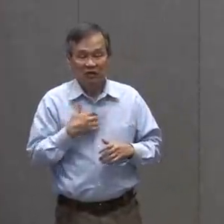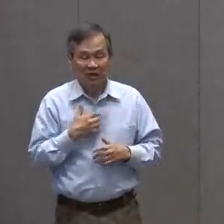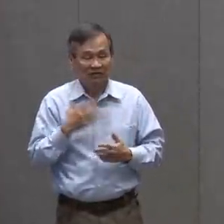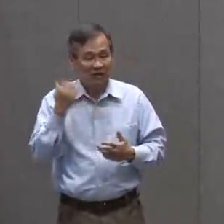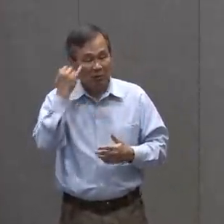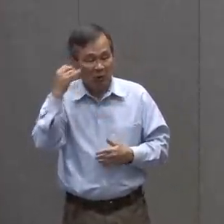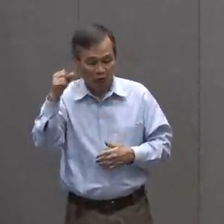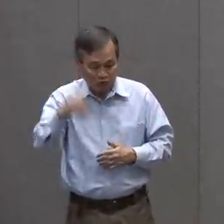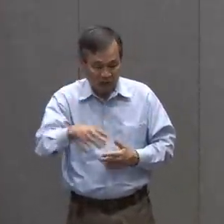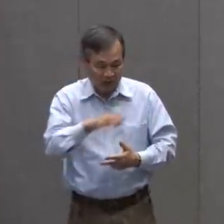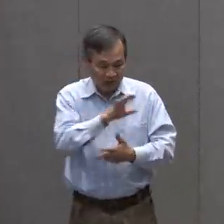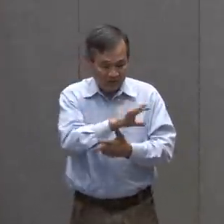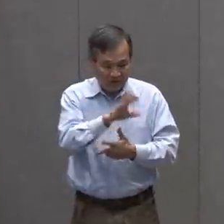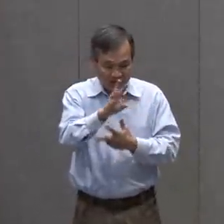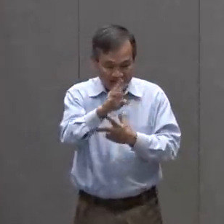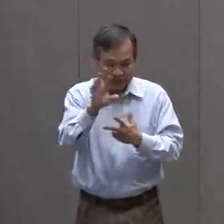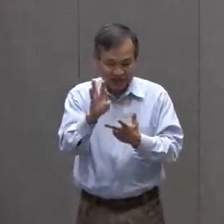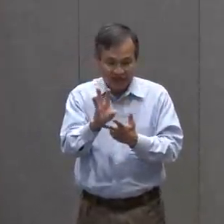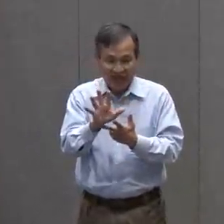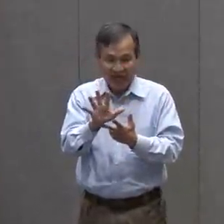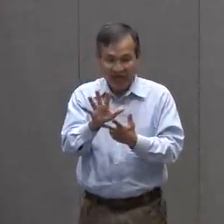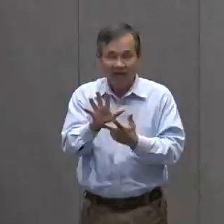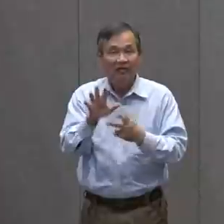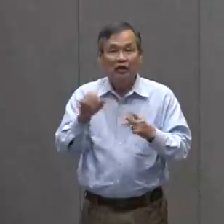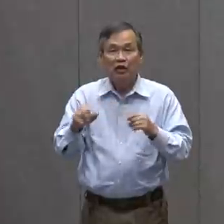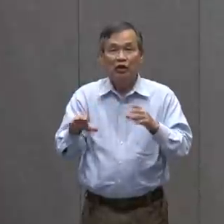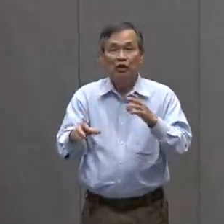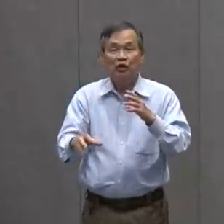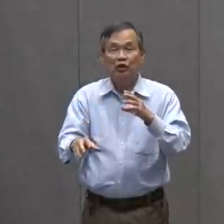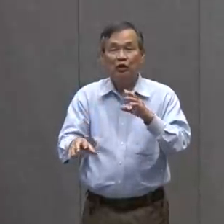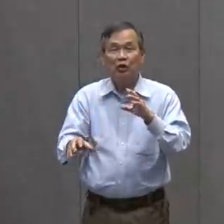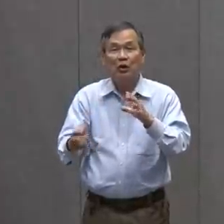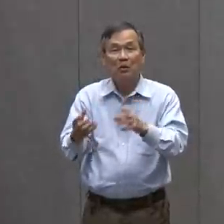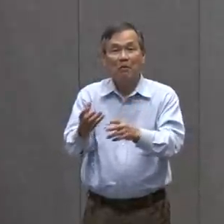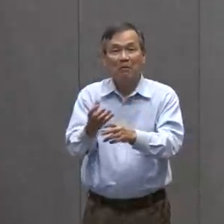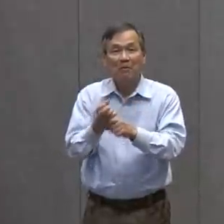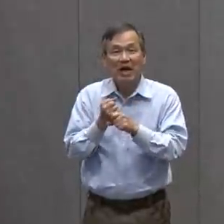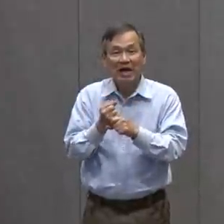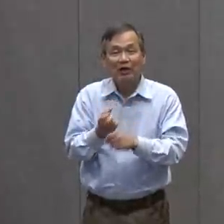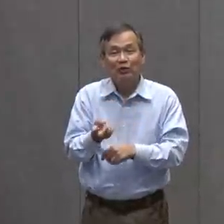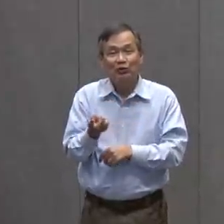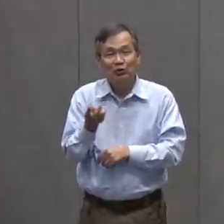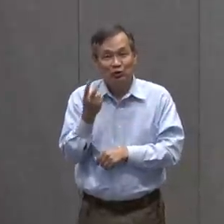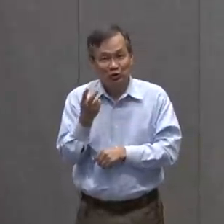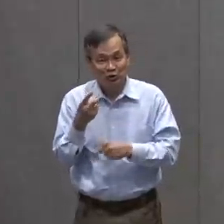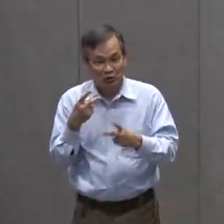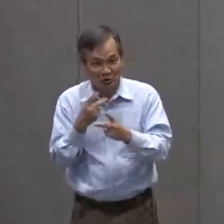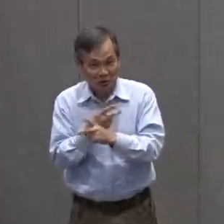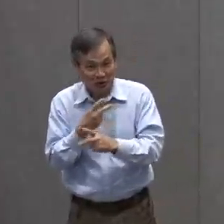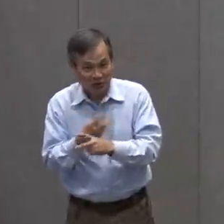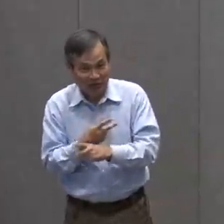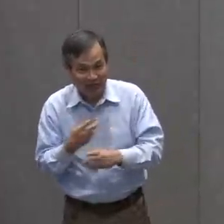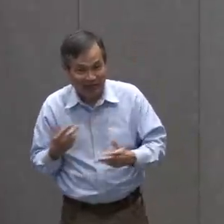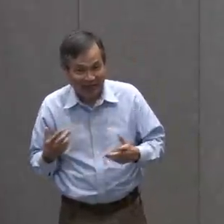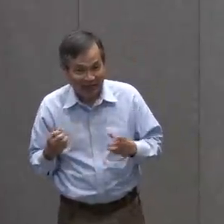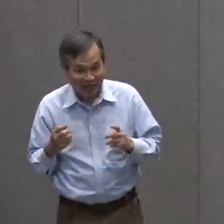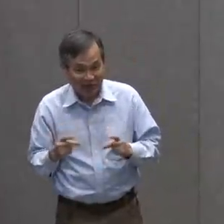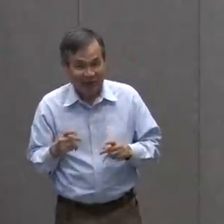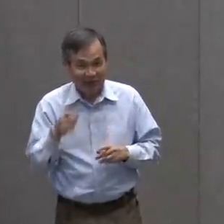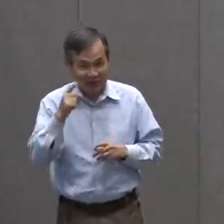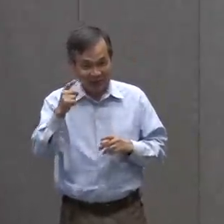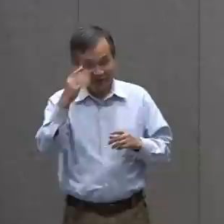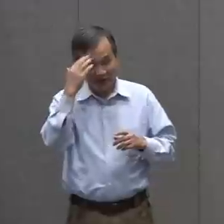and a 5, you pick 2 of them that you want to multiply to find that product. Once you have done your